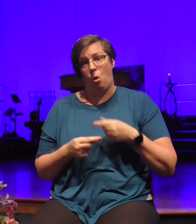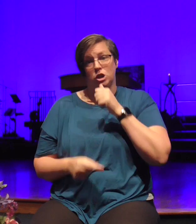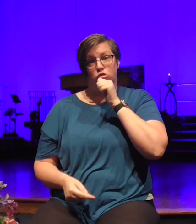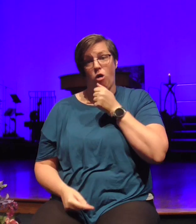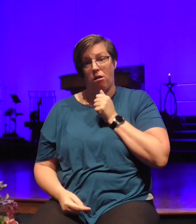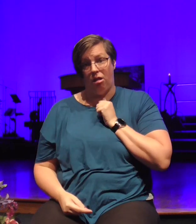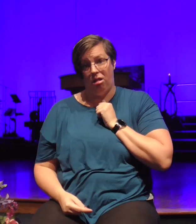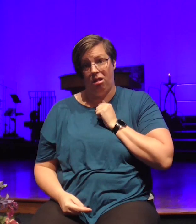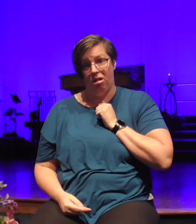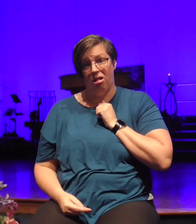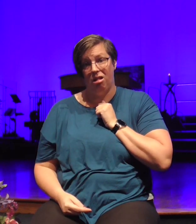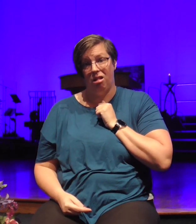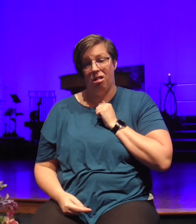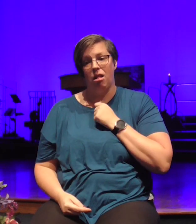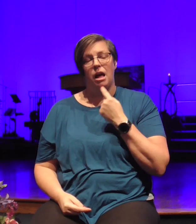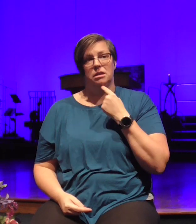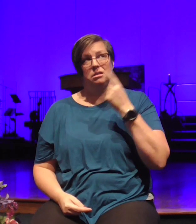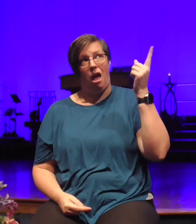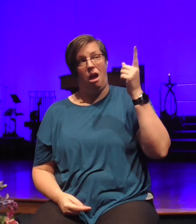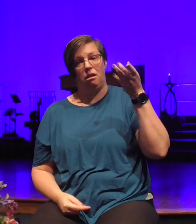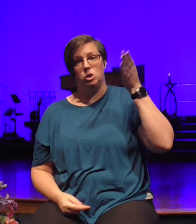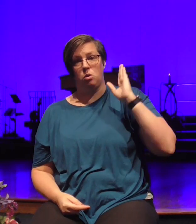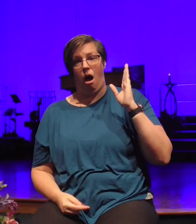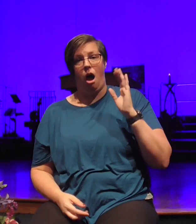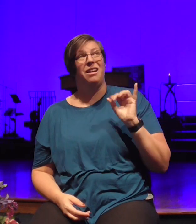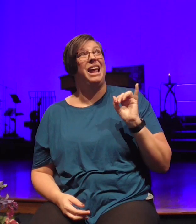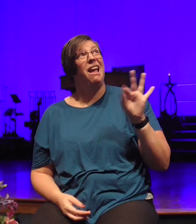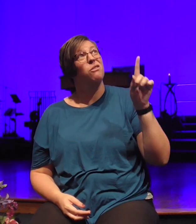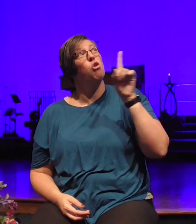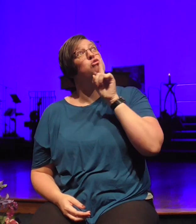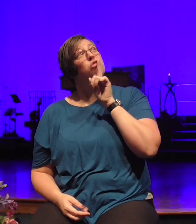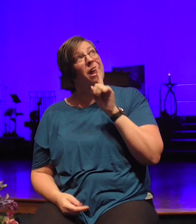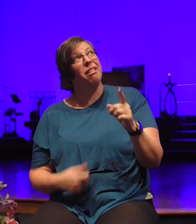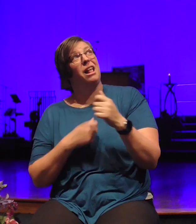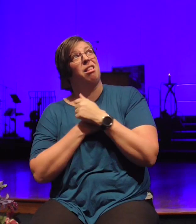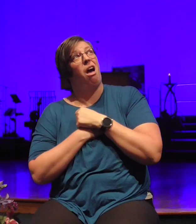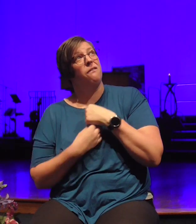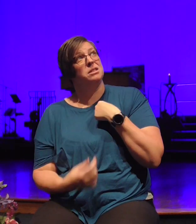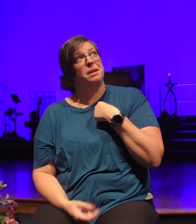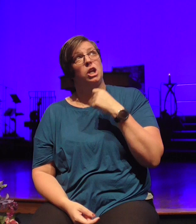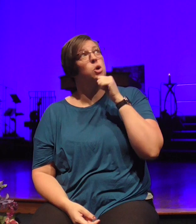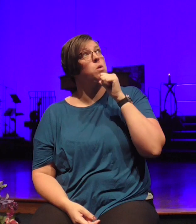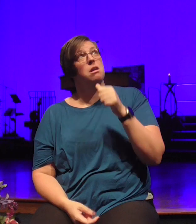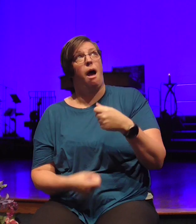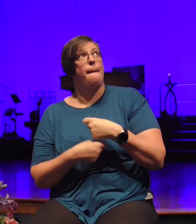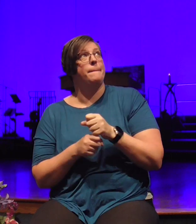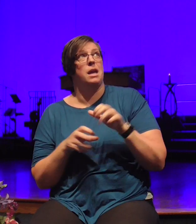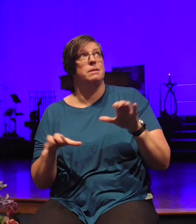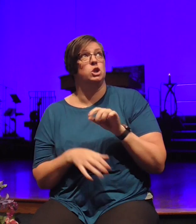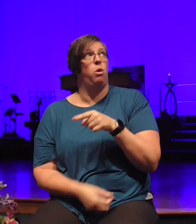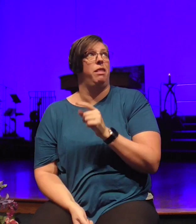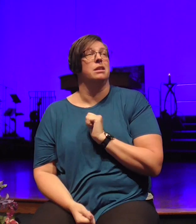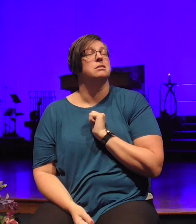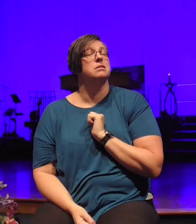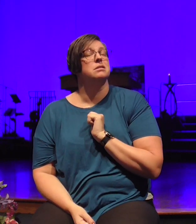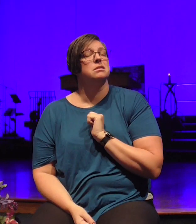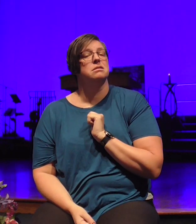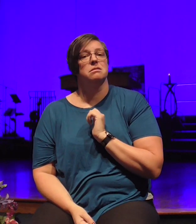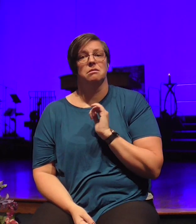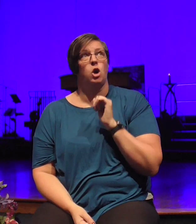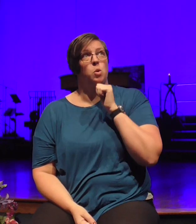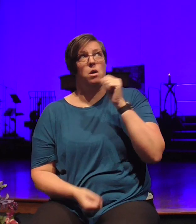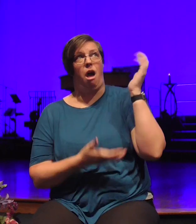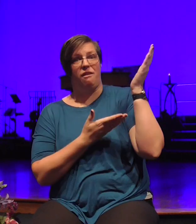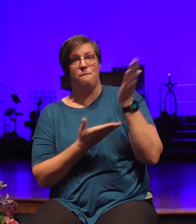are prone sometimes to say to God, if you really loved me, you wouldn't make me do this. You wouldn't have brought